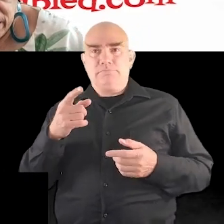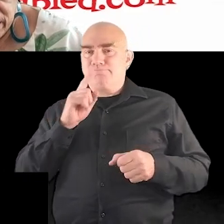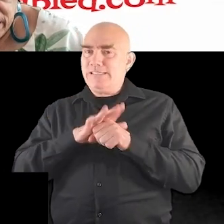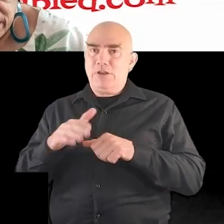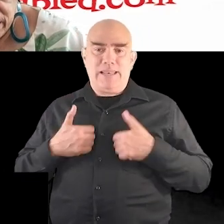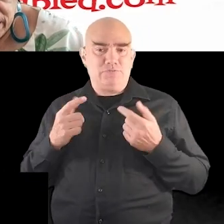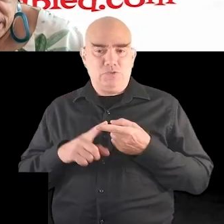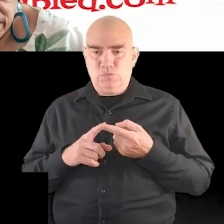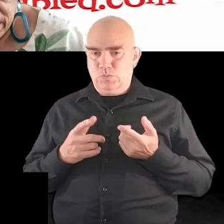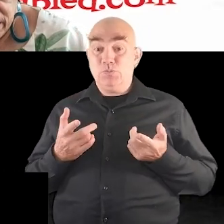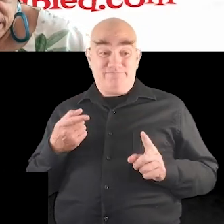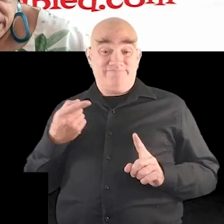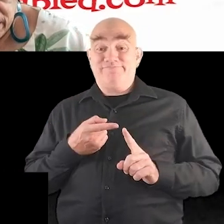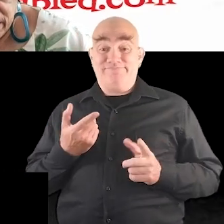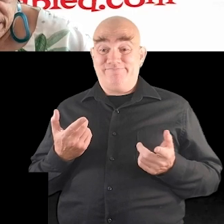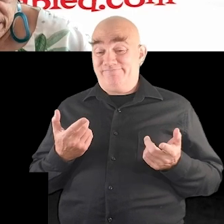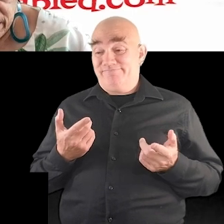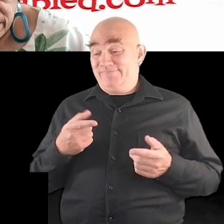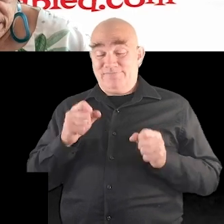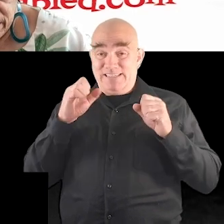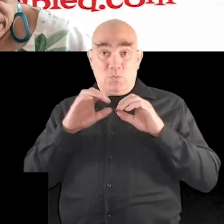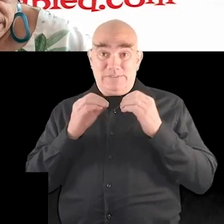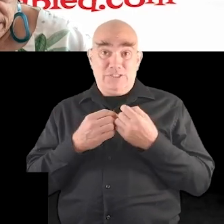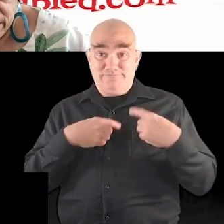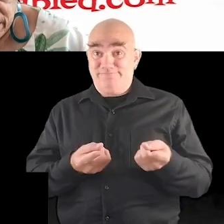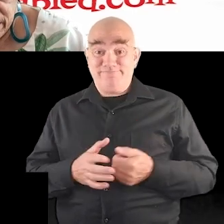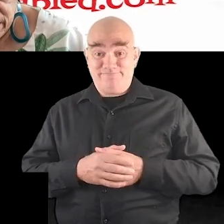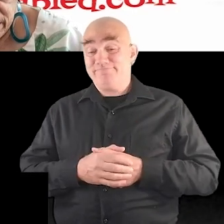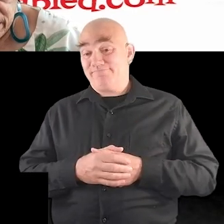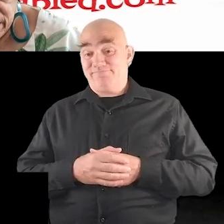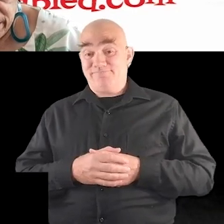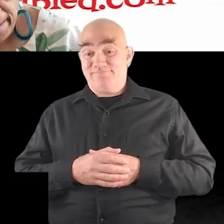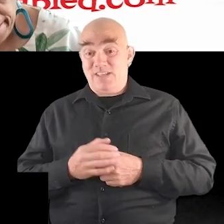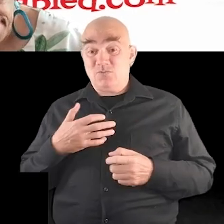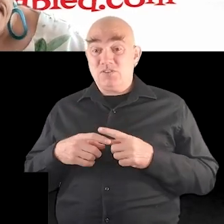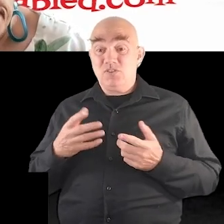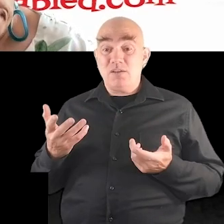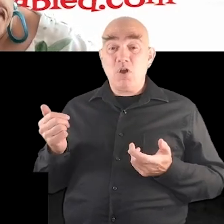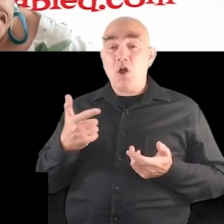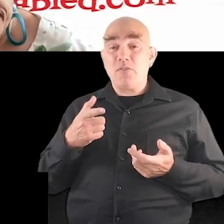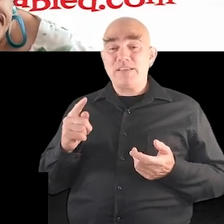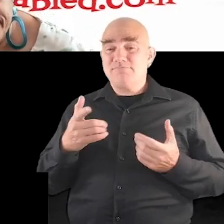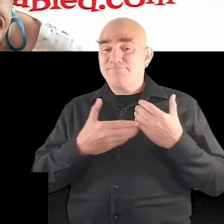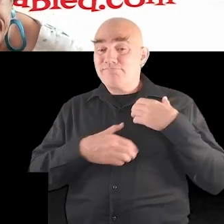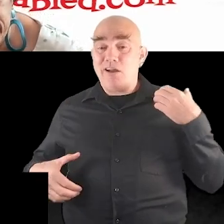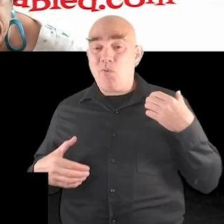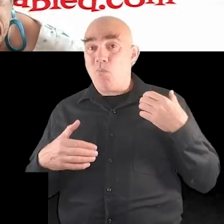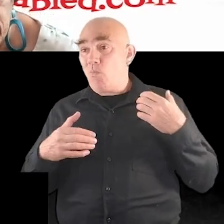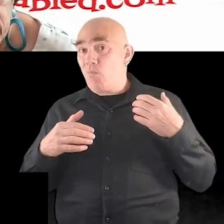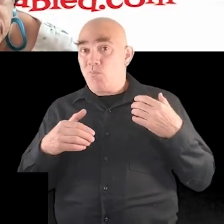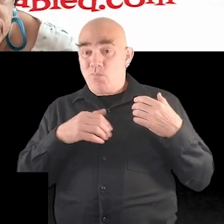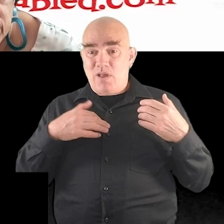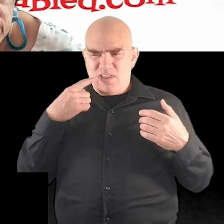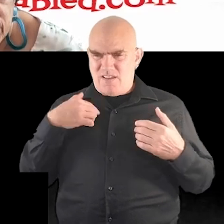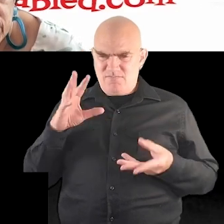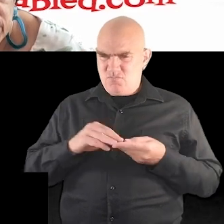been literally dedicating her life to this amazing organization. I just want to all the